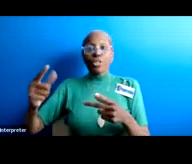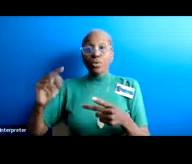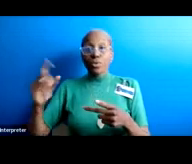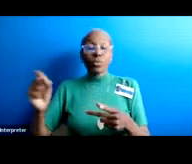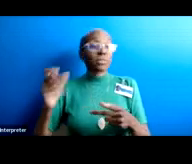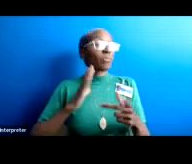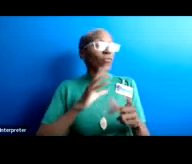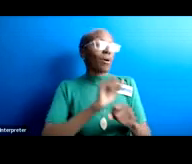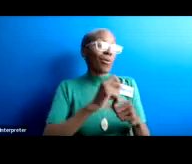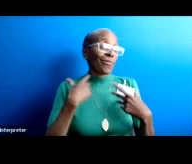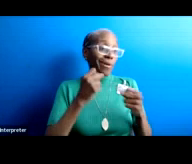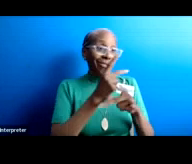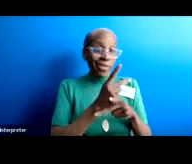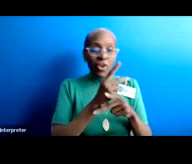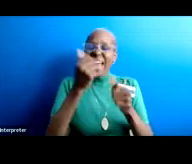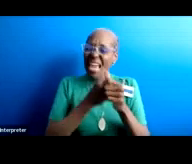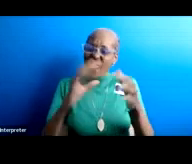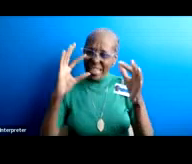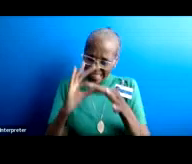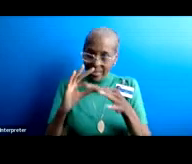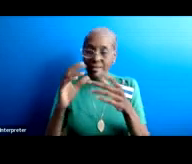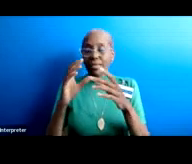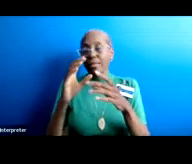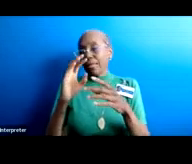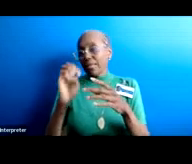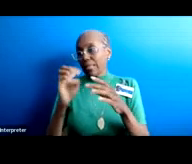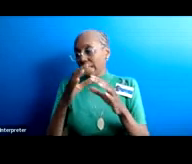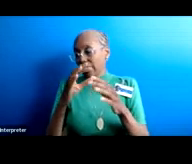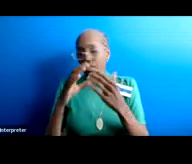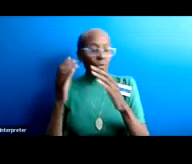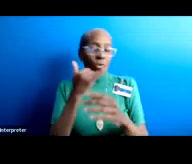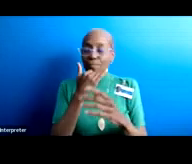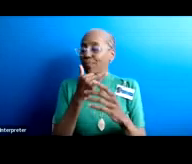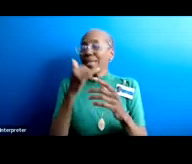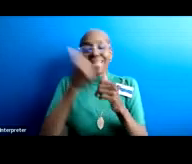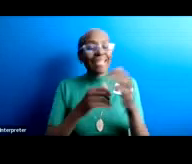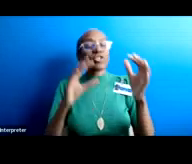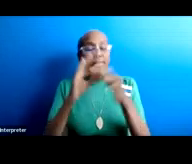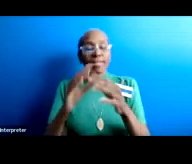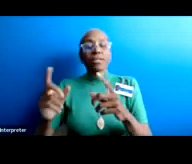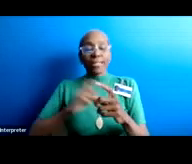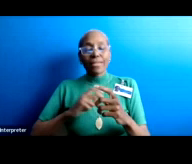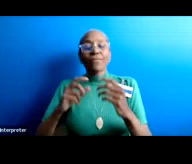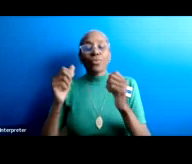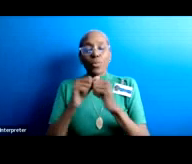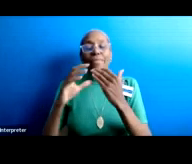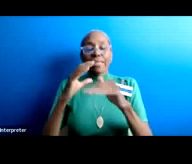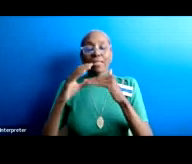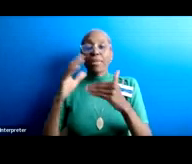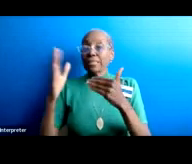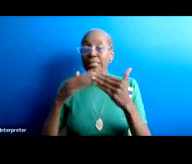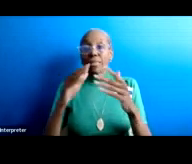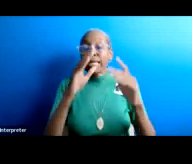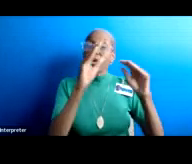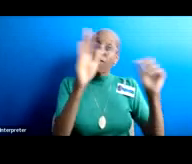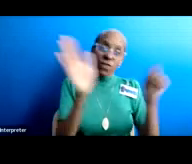healthcare organization, every link in our email address, I'm sorry, every link that we were given in an email would then be spelled